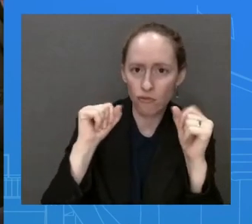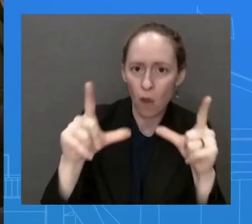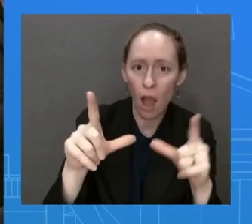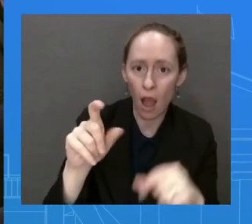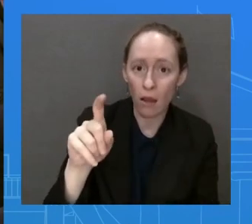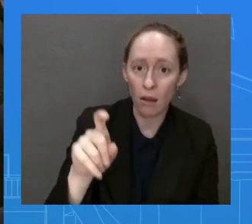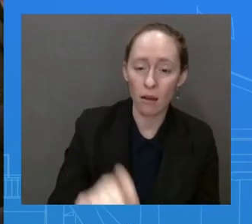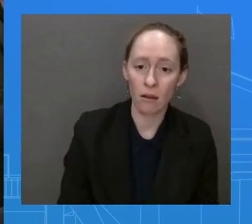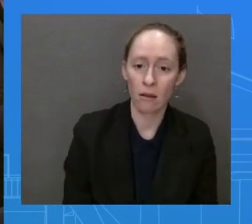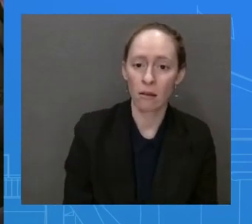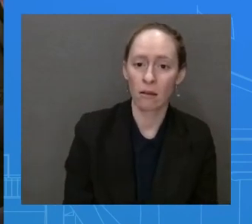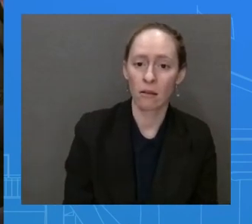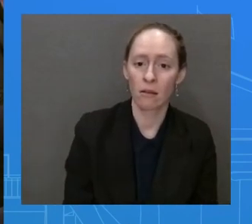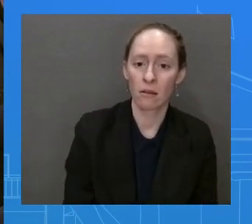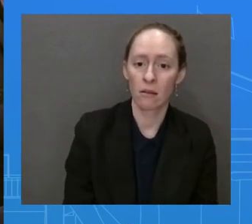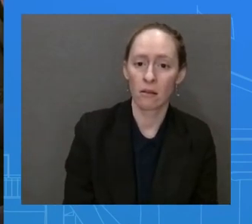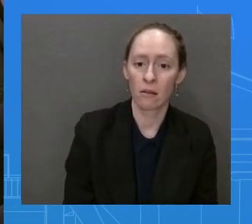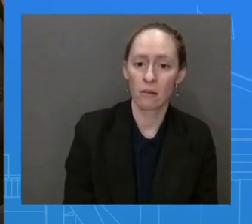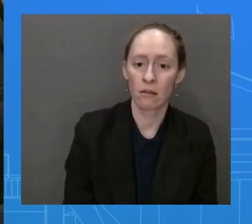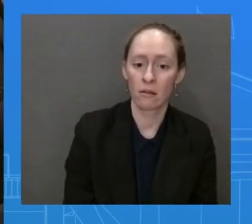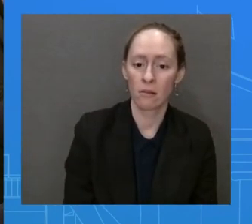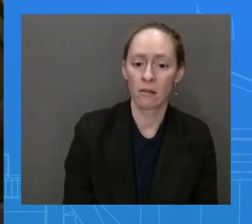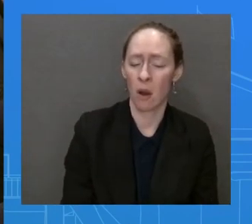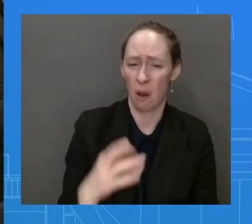was needed and a special counsel